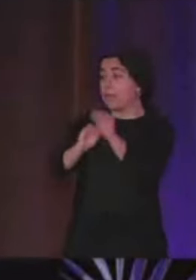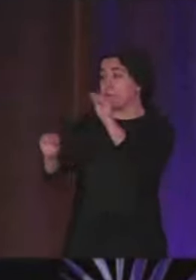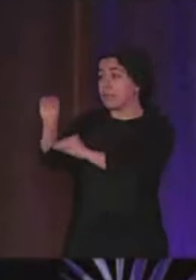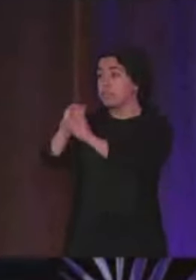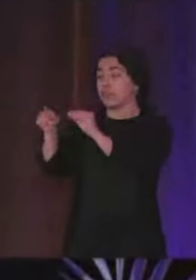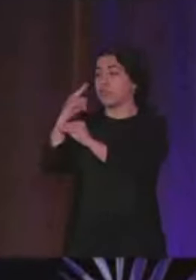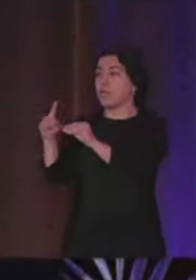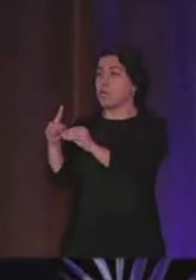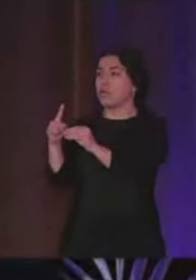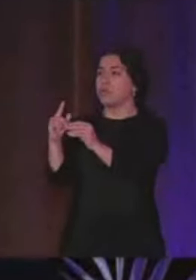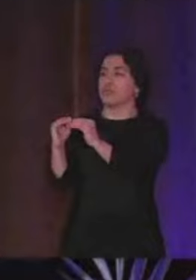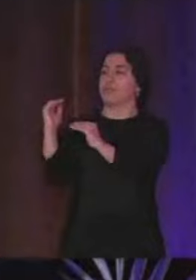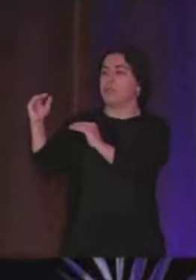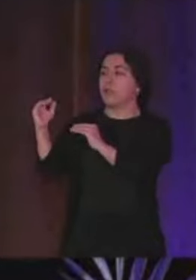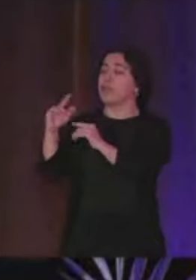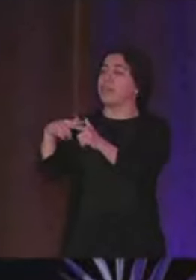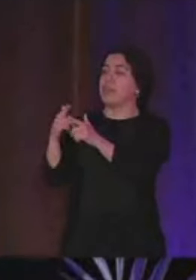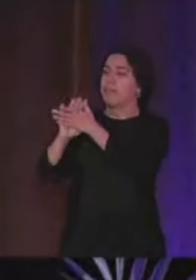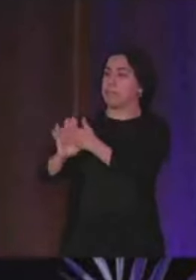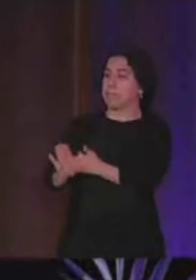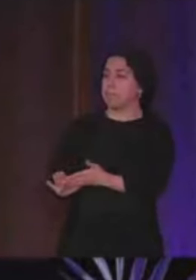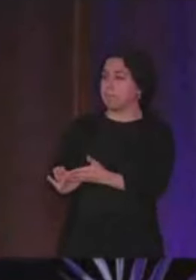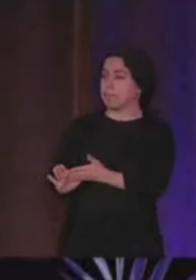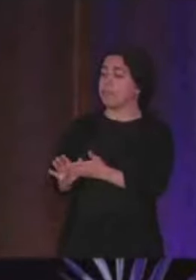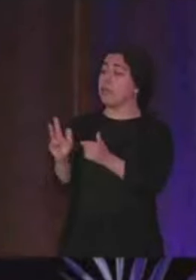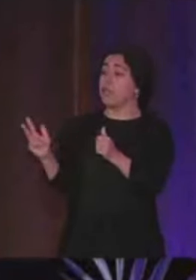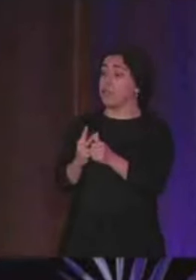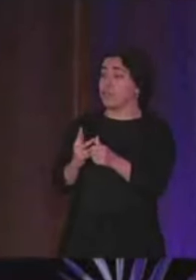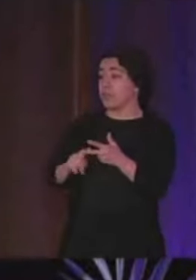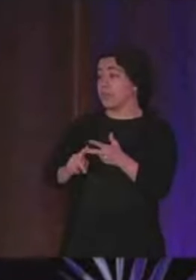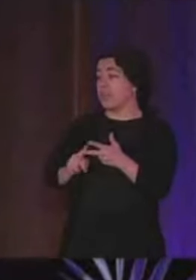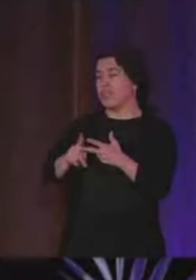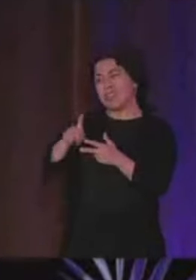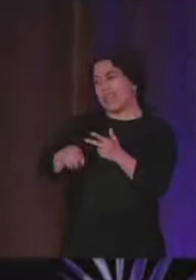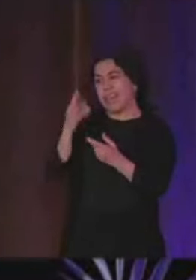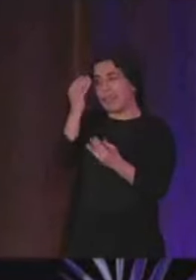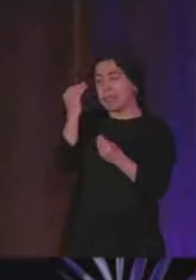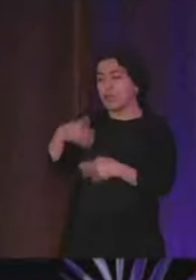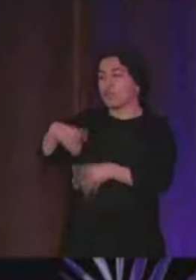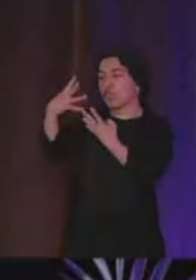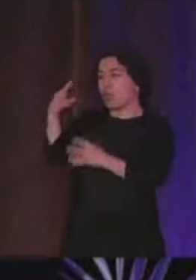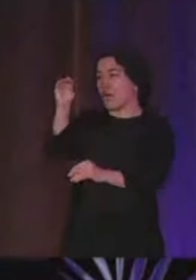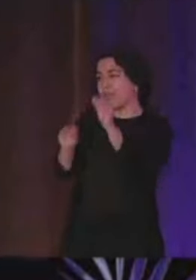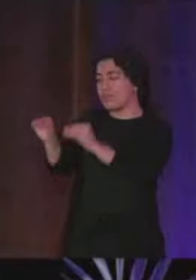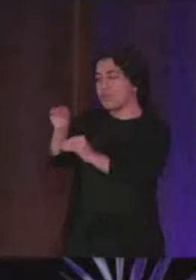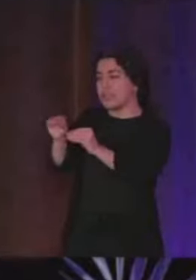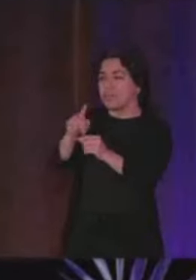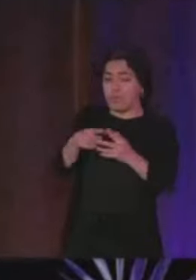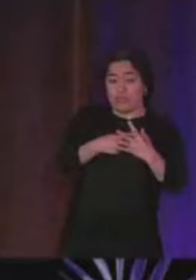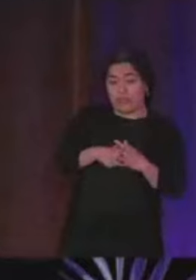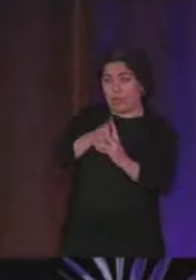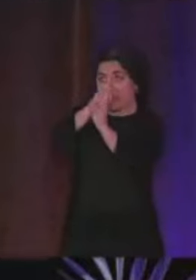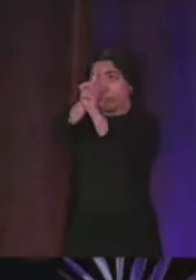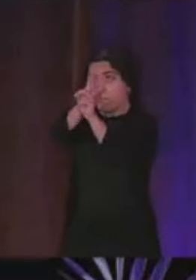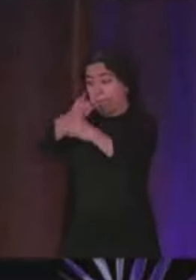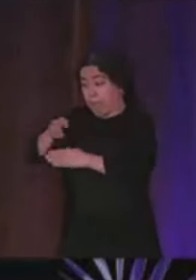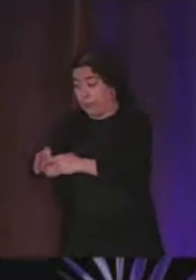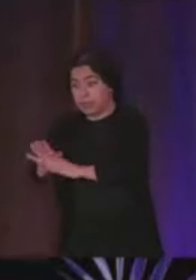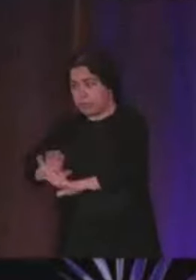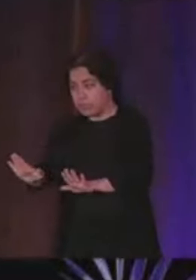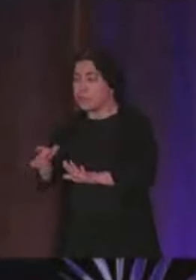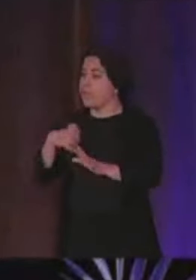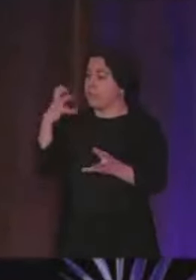up. Thirdly, we can't think about scroll animations in terms of a start and an end. We are still stuck in